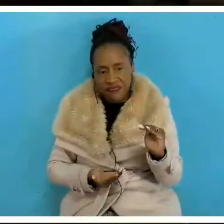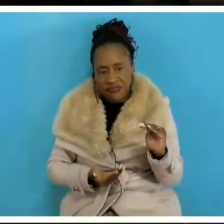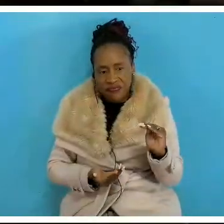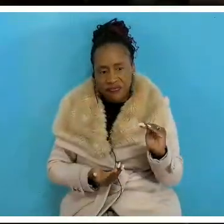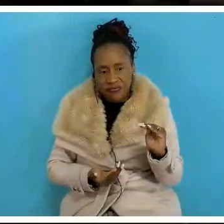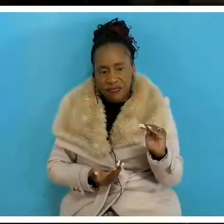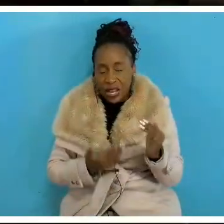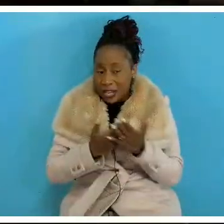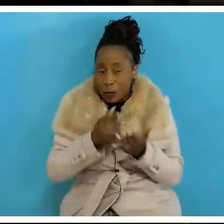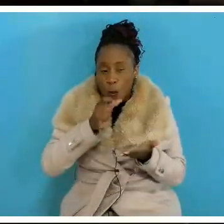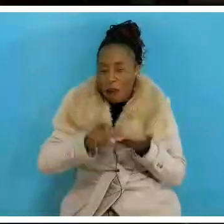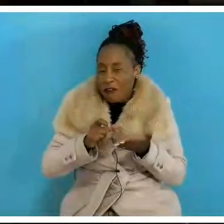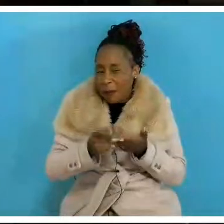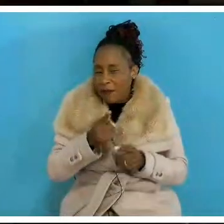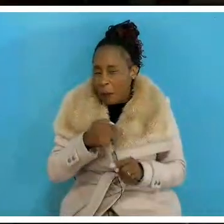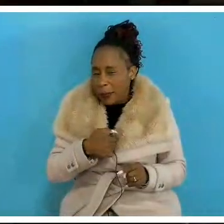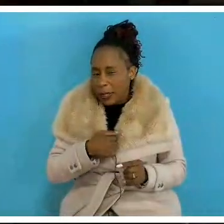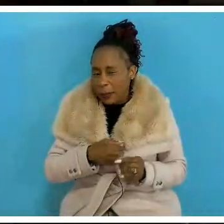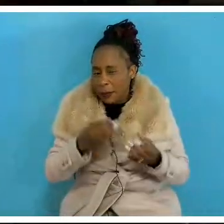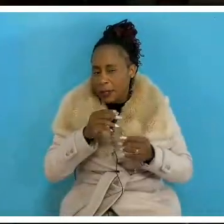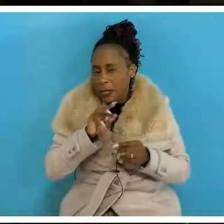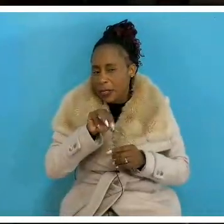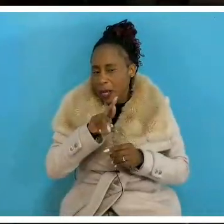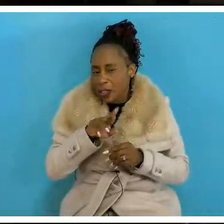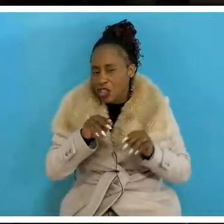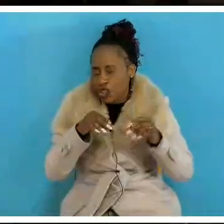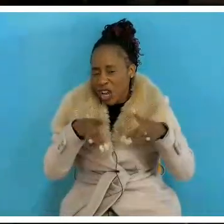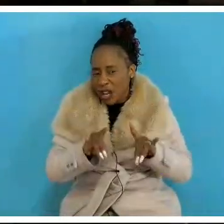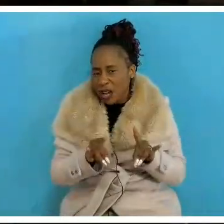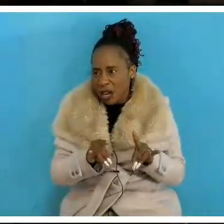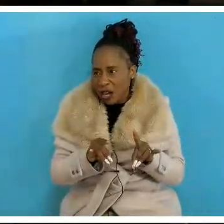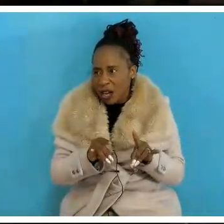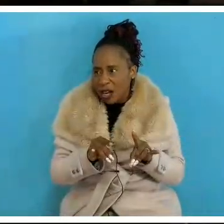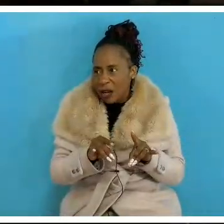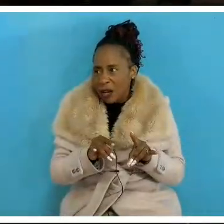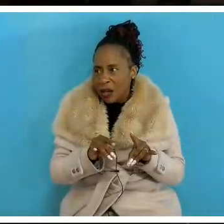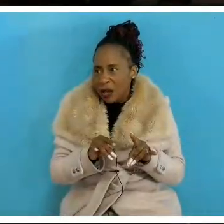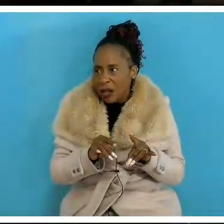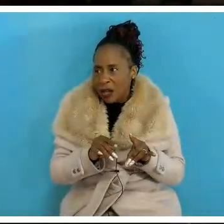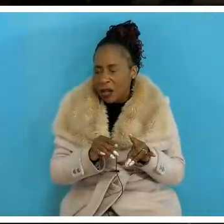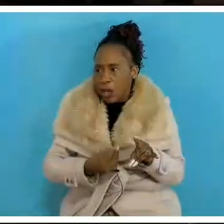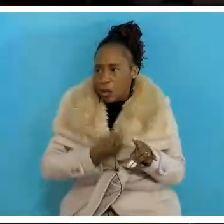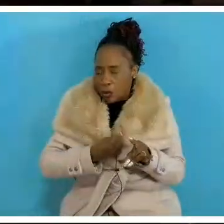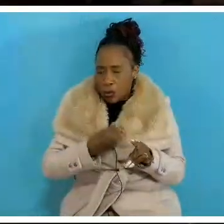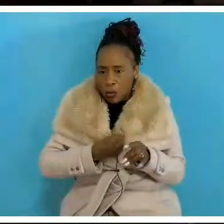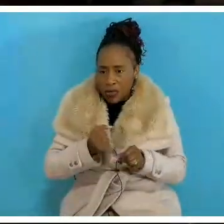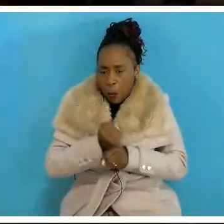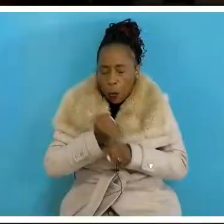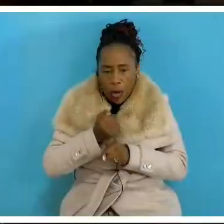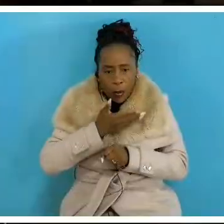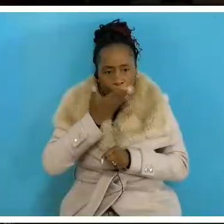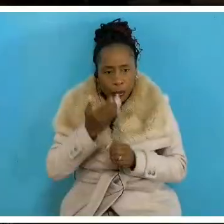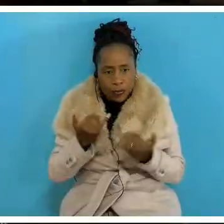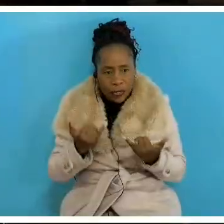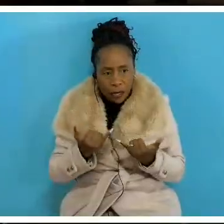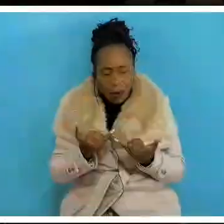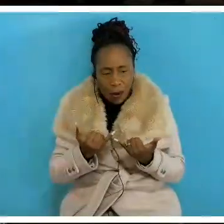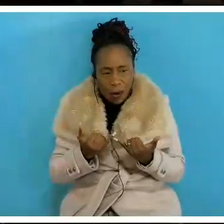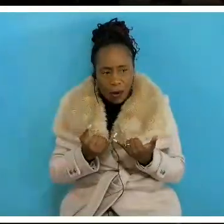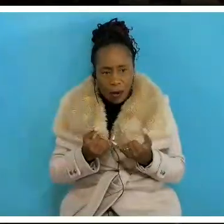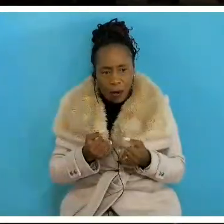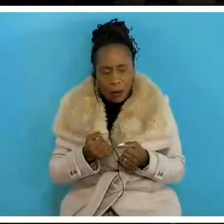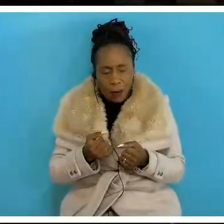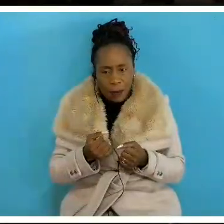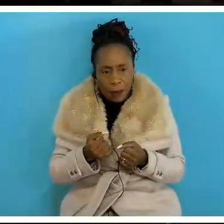Can you just confirm for me, Mr. Chair? The youth unemployment rate? Yes, currently as we're speaking. Where? In